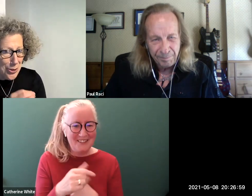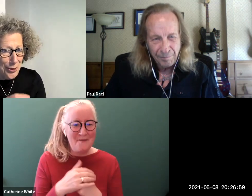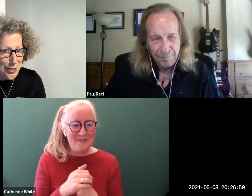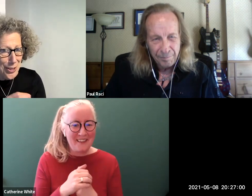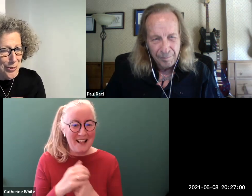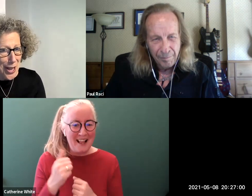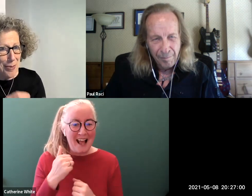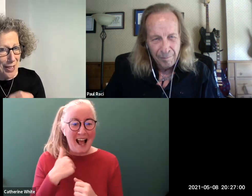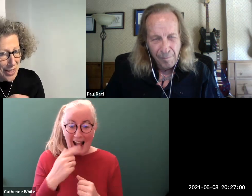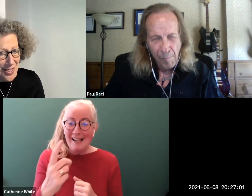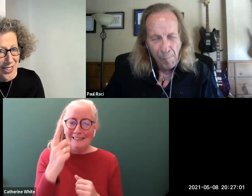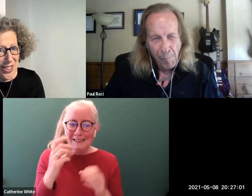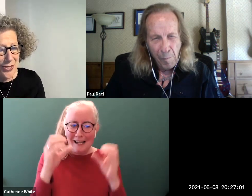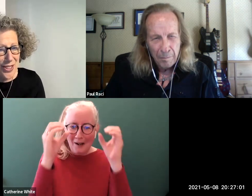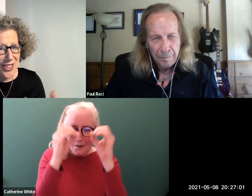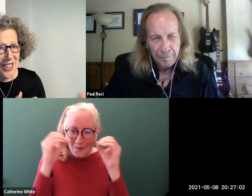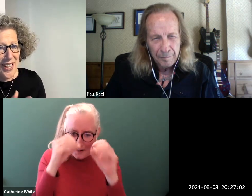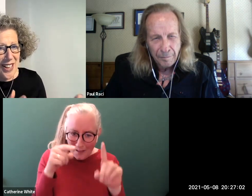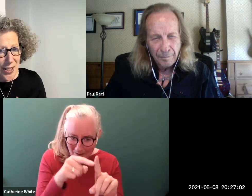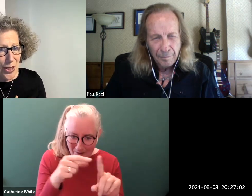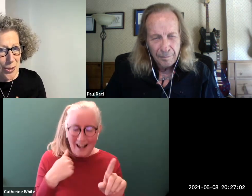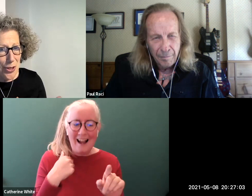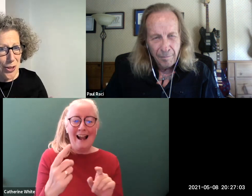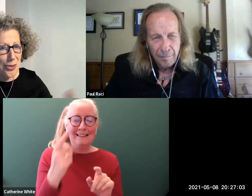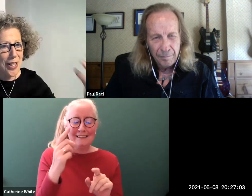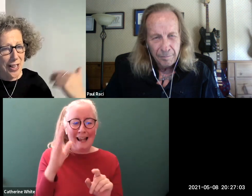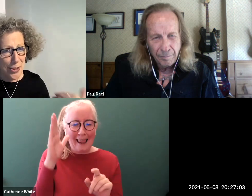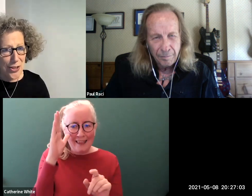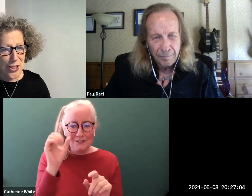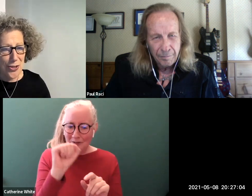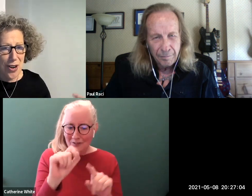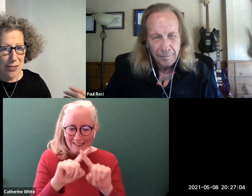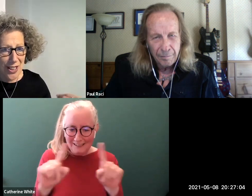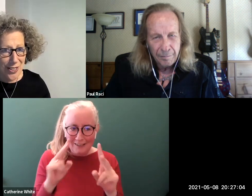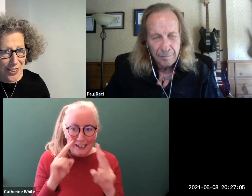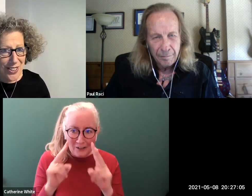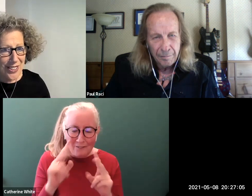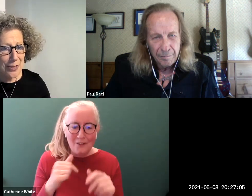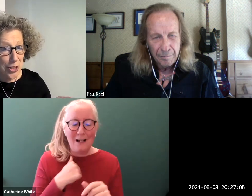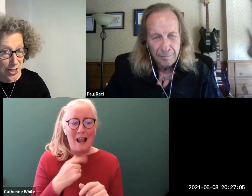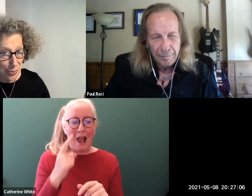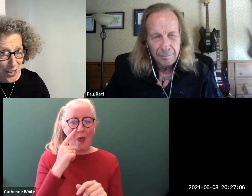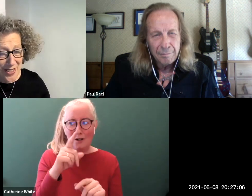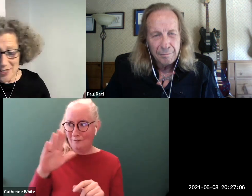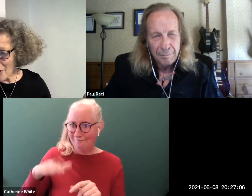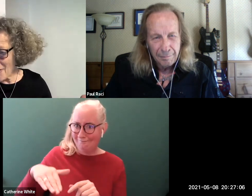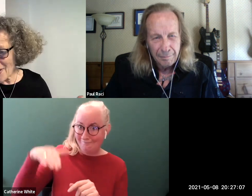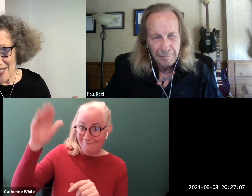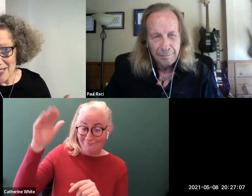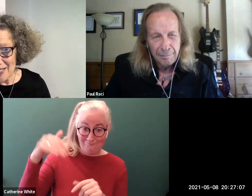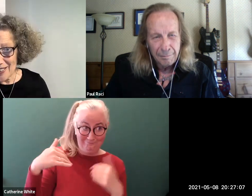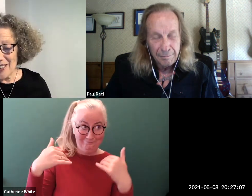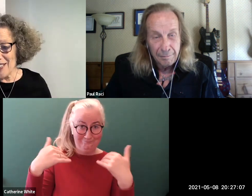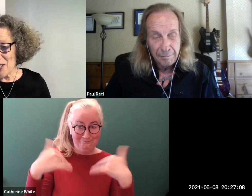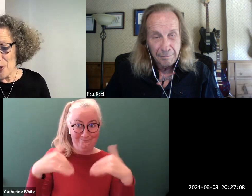I've Googled you a fair bit. I've listened to different interviews with you. I've looked at your track record, which is impressive,